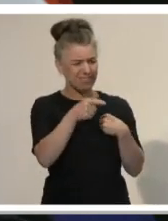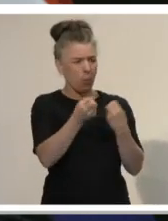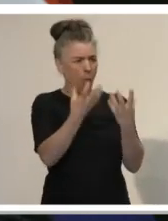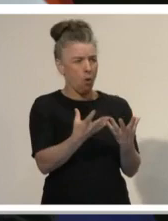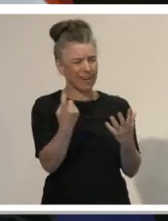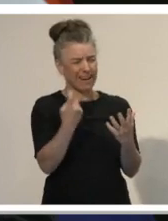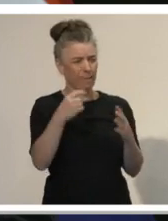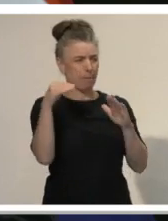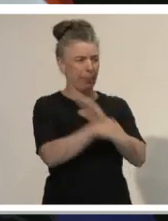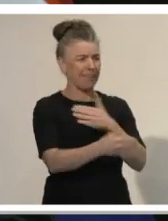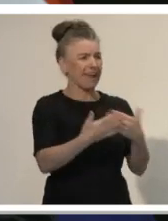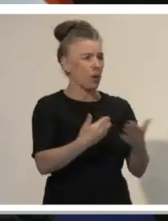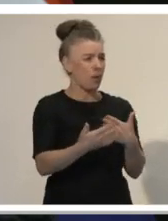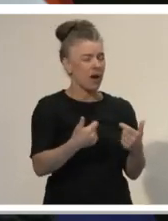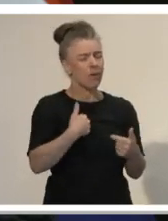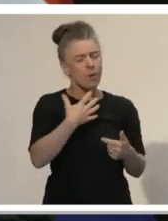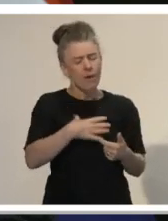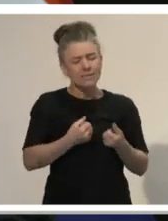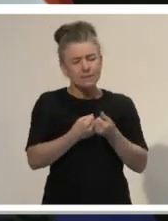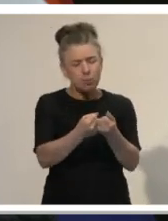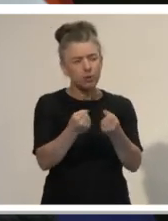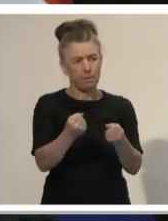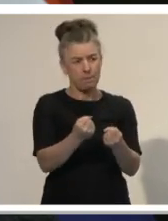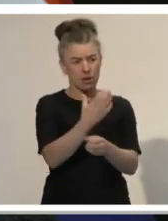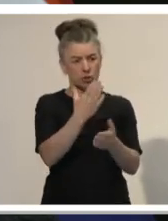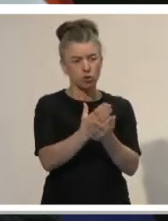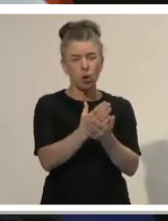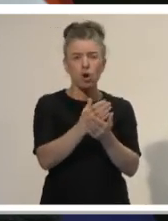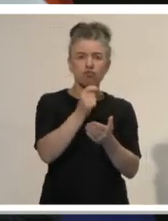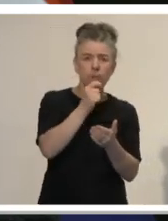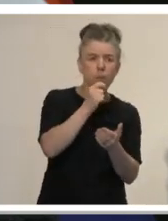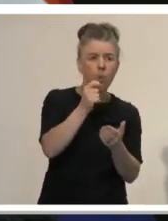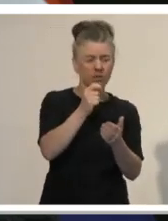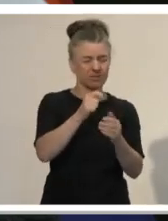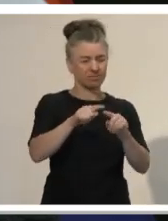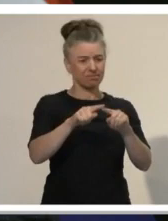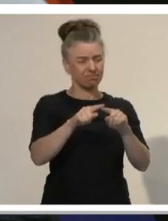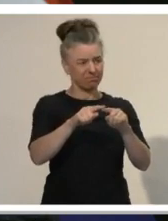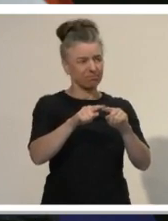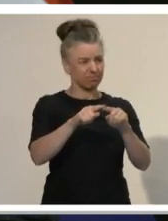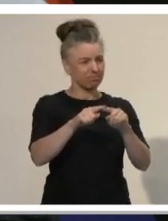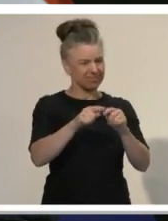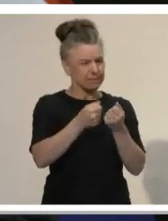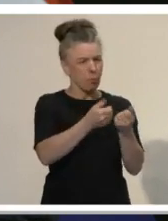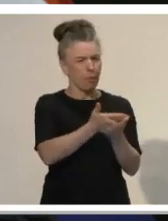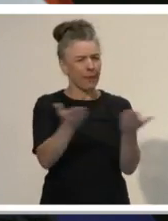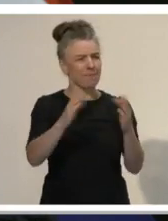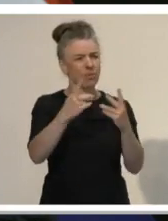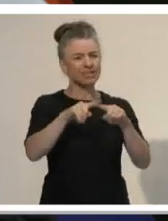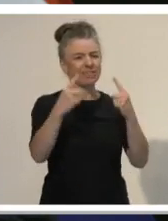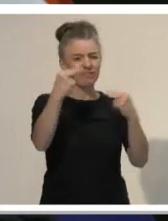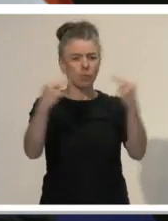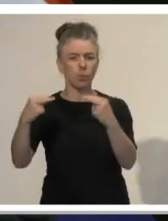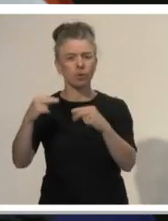can support the important function of journalism in New Zealand, and I think that's what we need to make sure that we are focusing on in terms of the